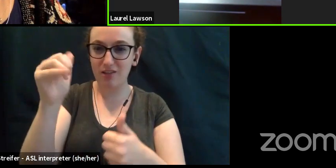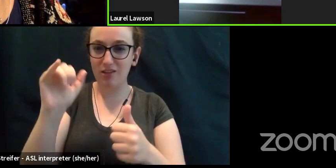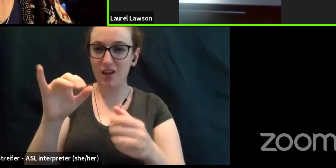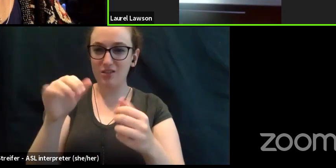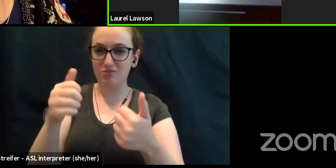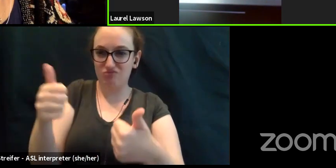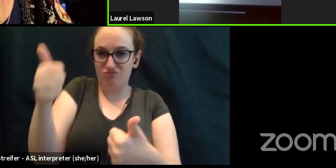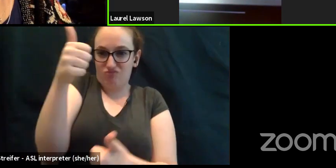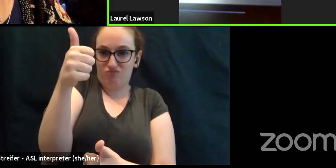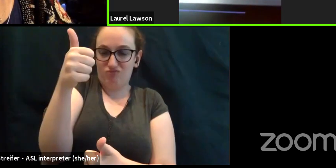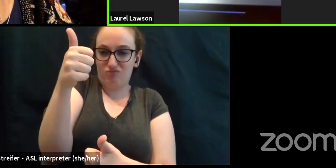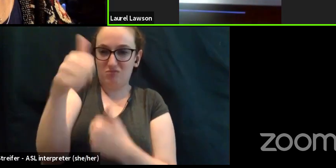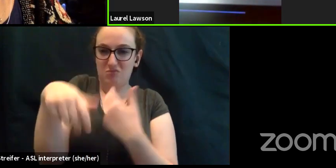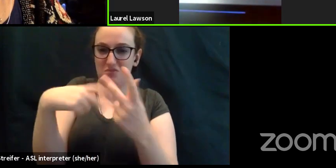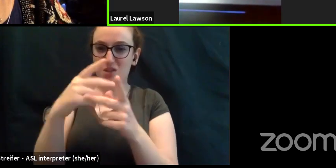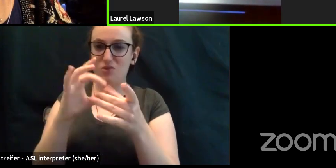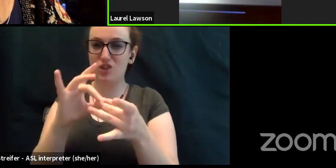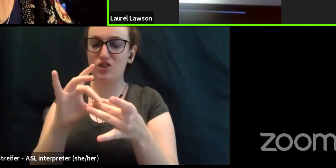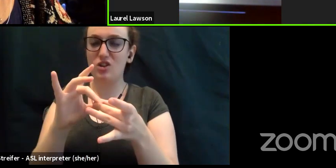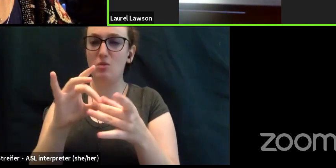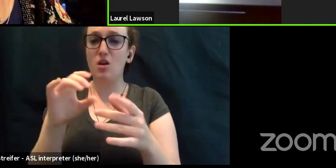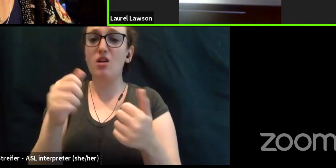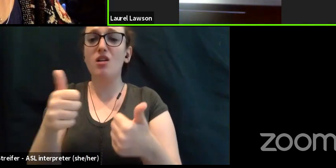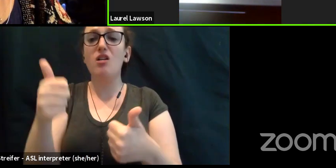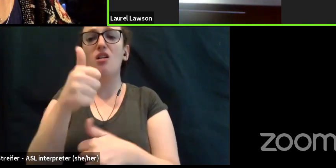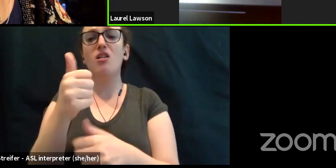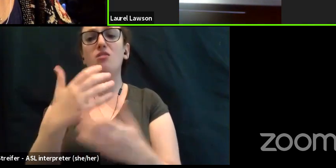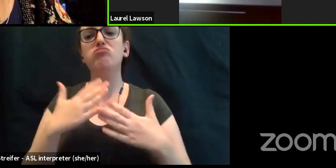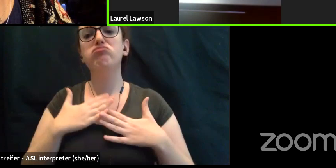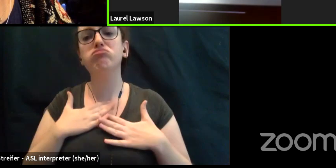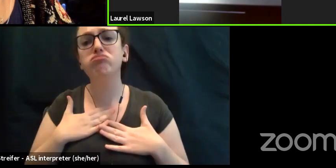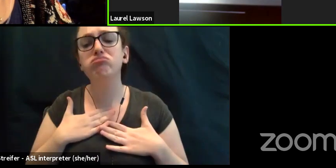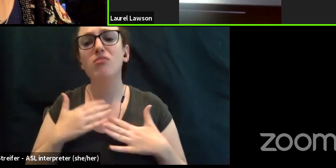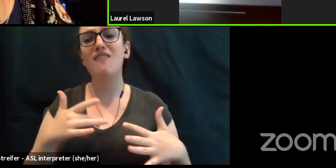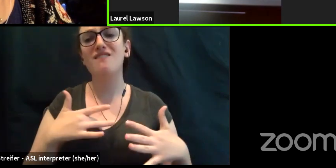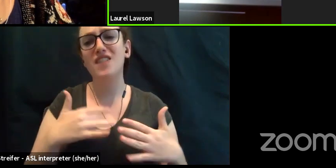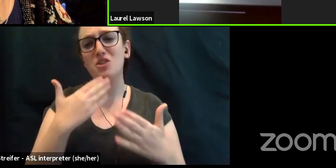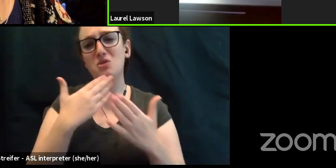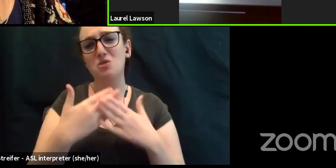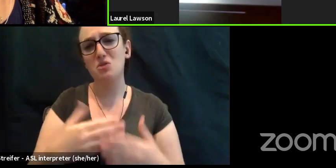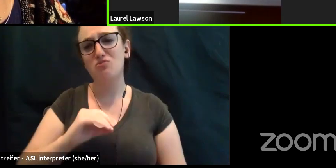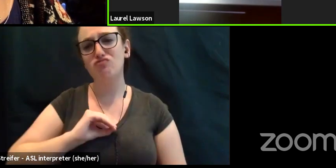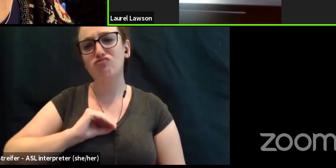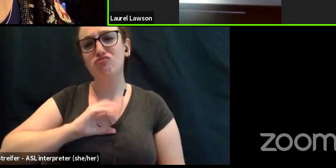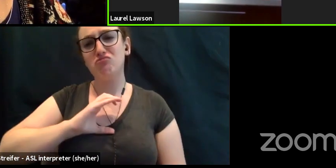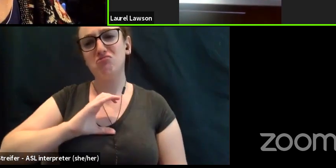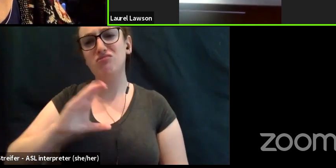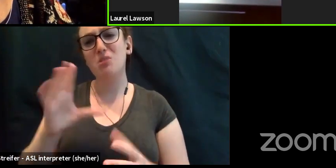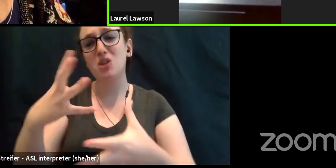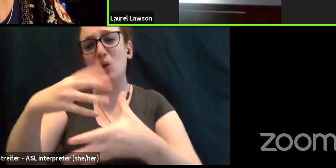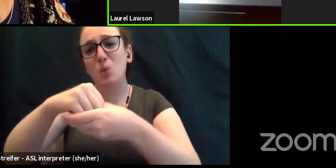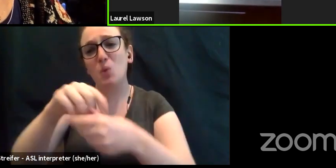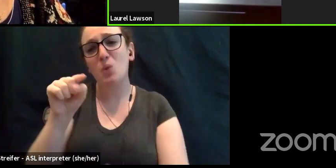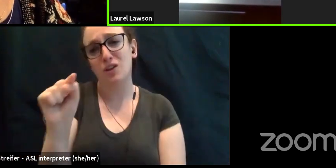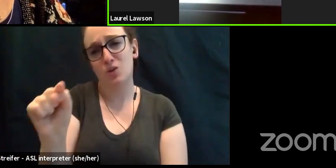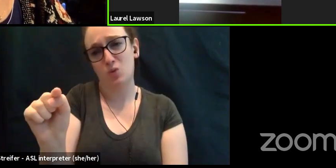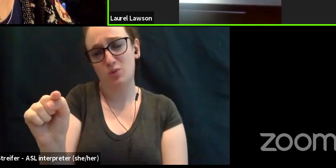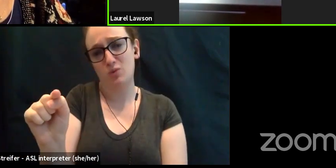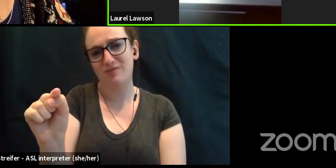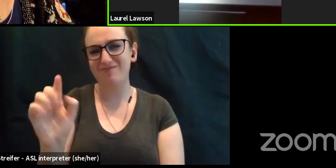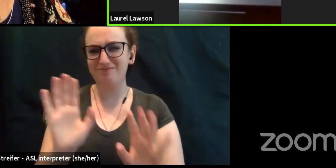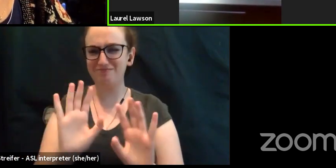There is an expectation that, oh, I'm doing this charitable thing that makes me feel so good. Right. No, we